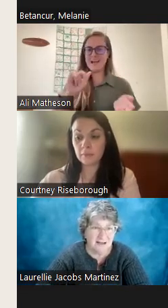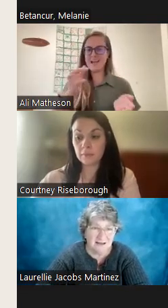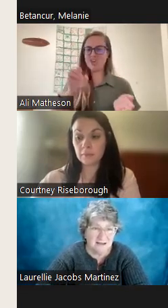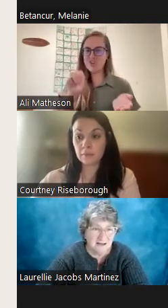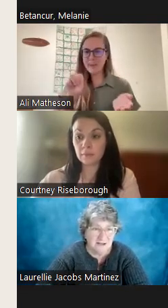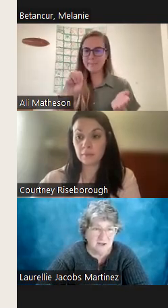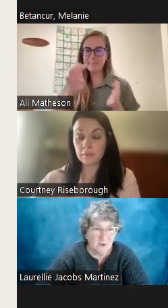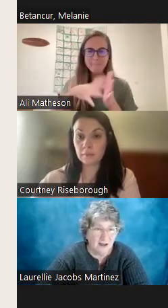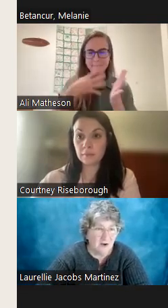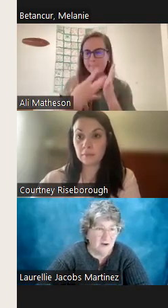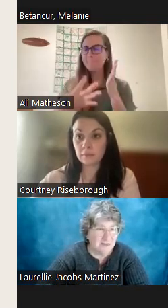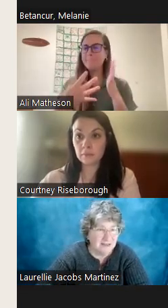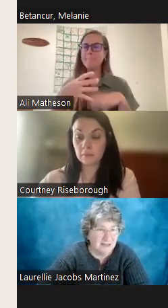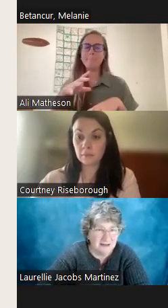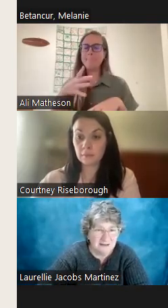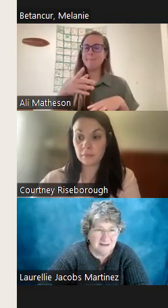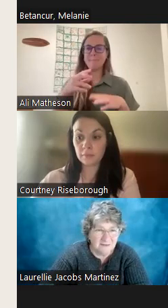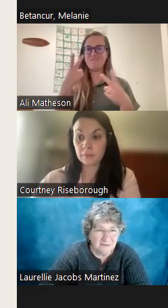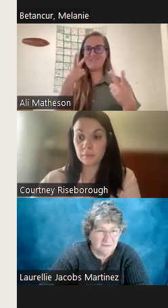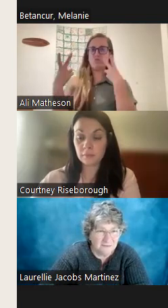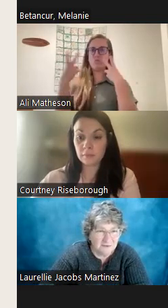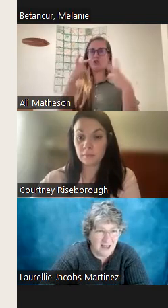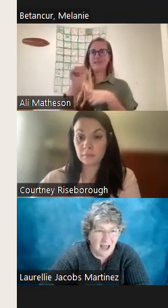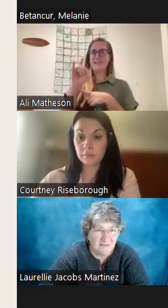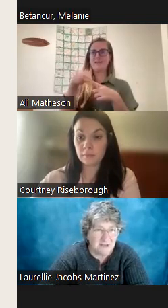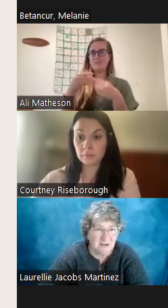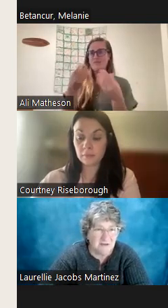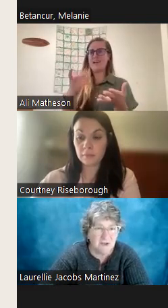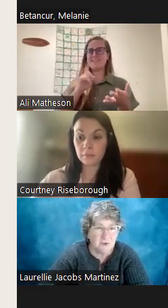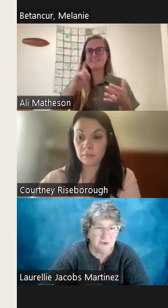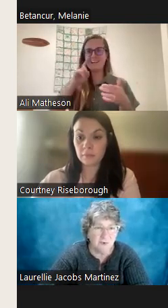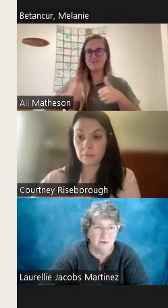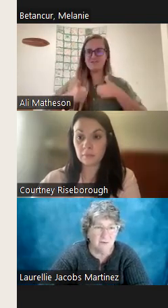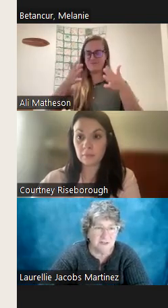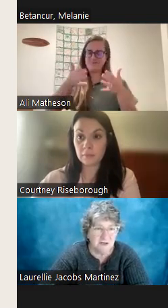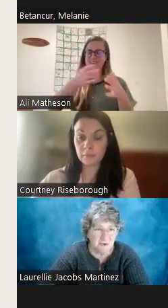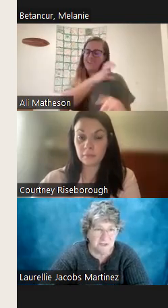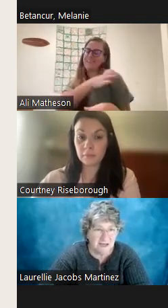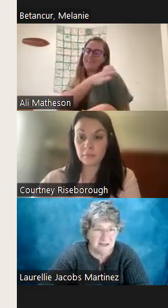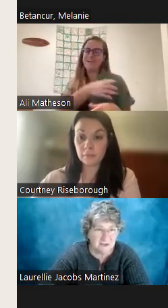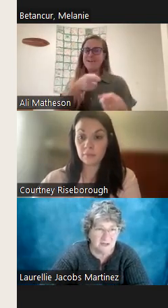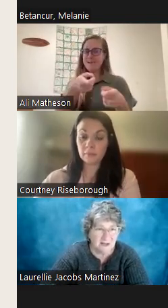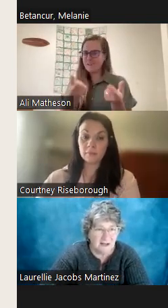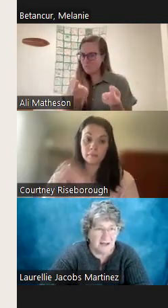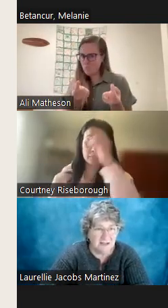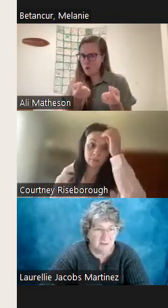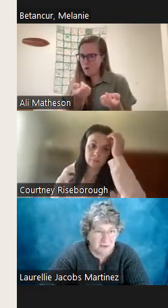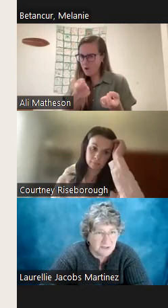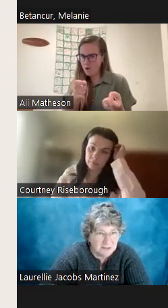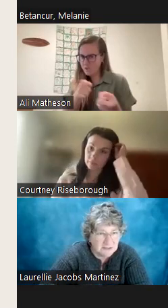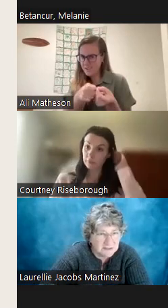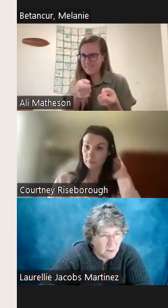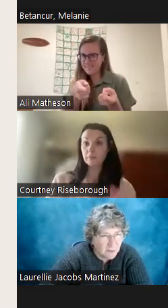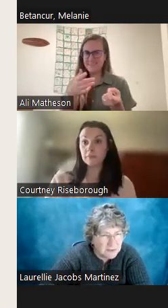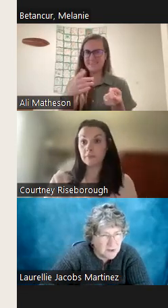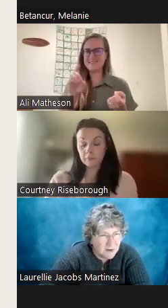understand. And so, I think that if they have something visual to reinforce an understanding so that a deaf person